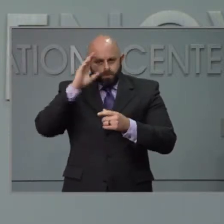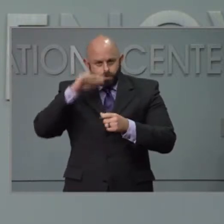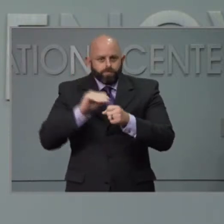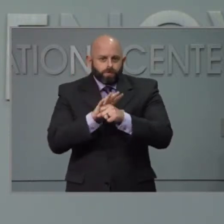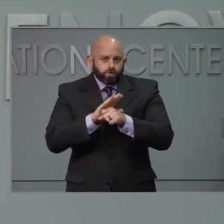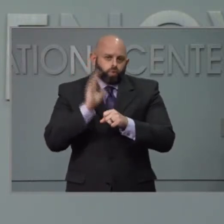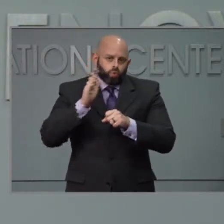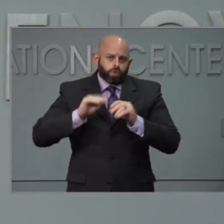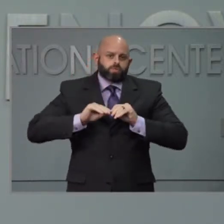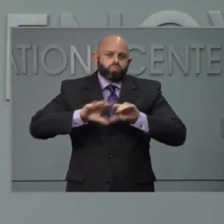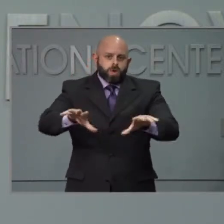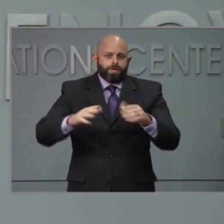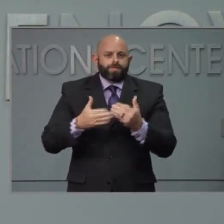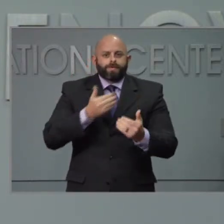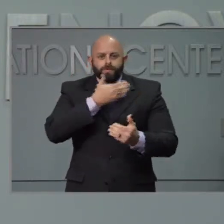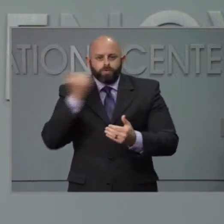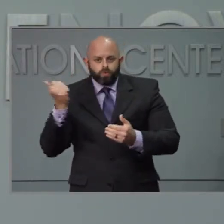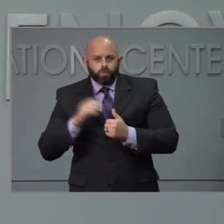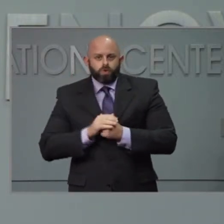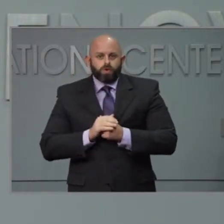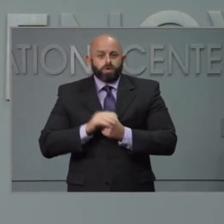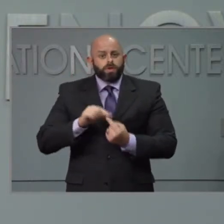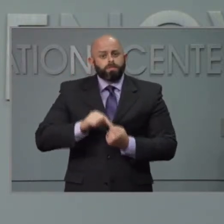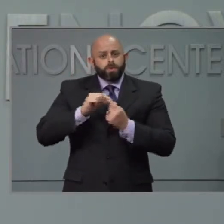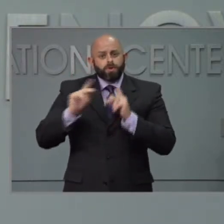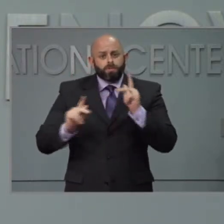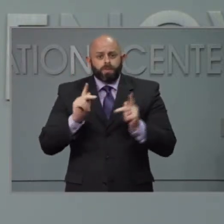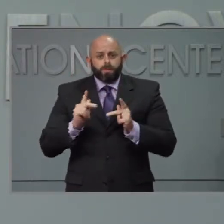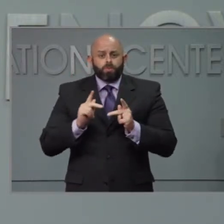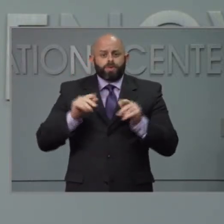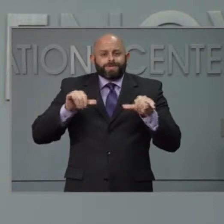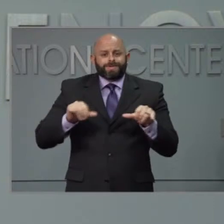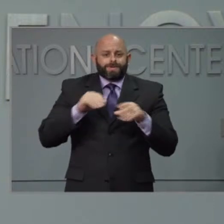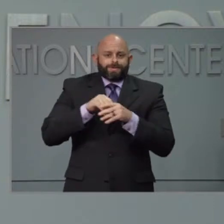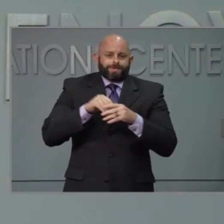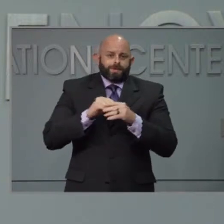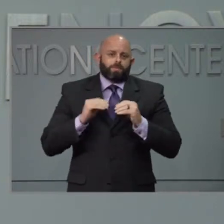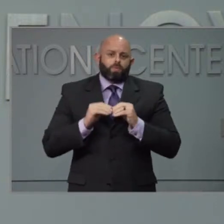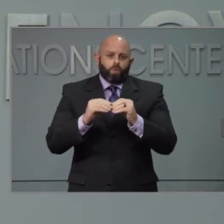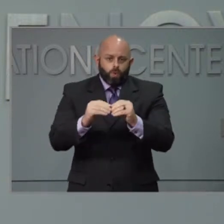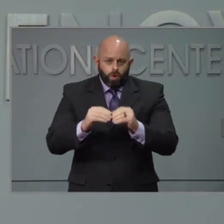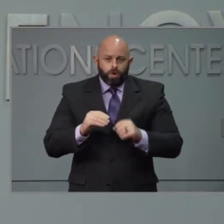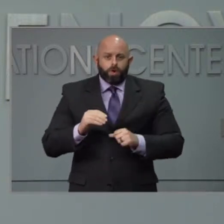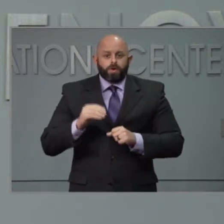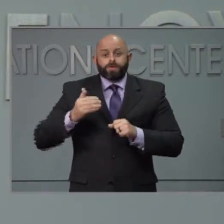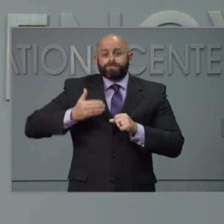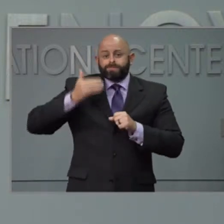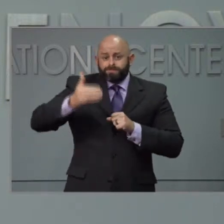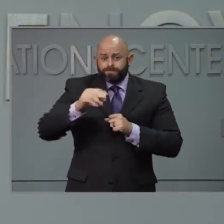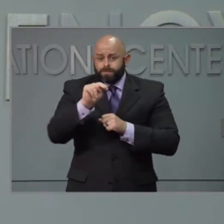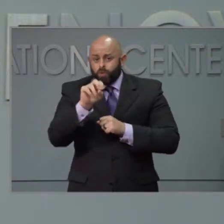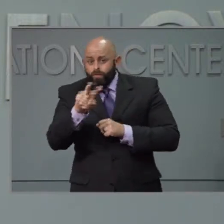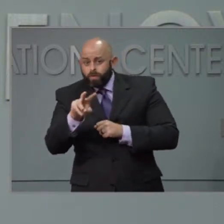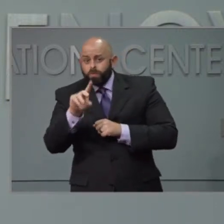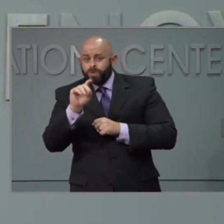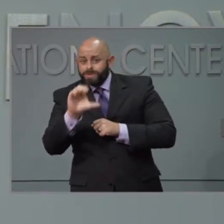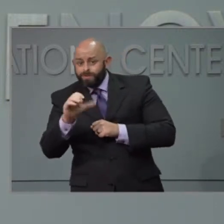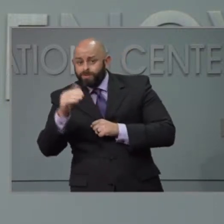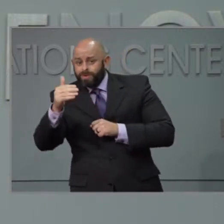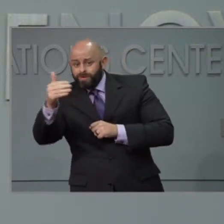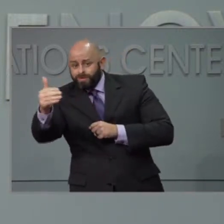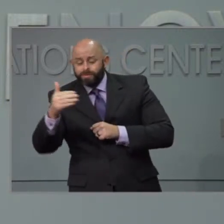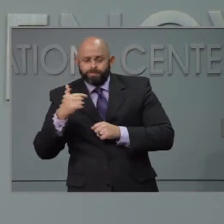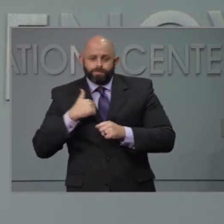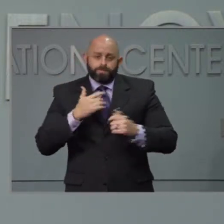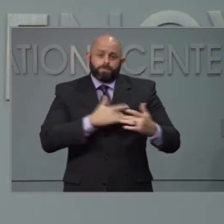that, particularly as we move activities indoors. So as we think about moving into this next period, I am concerned that our cases